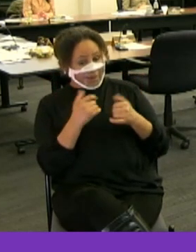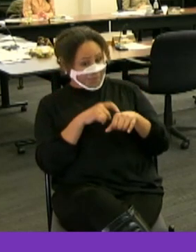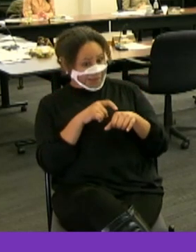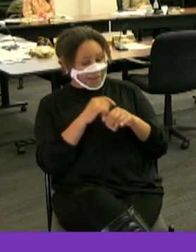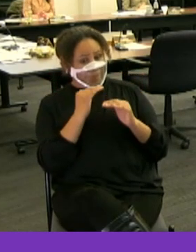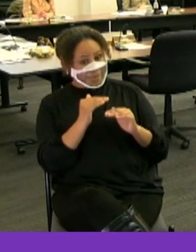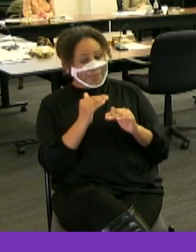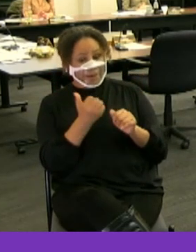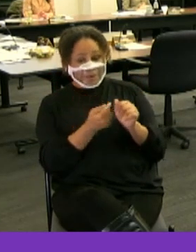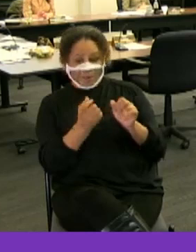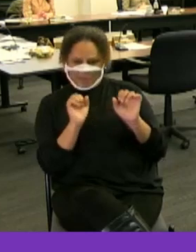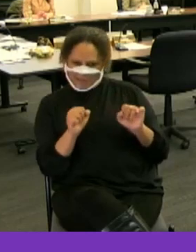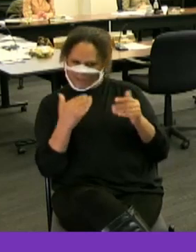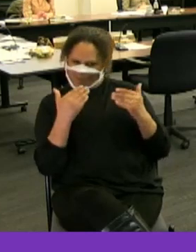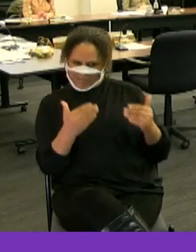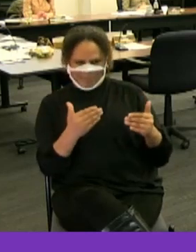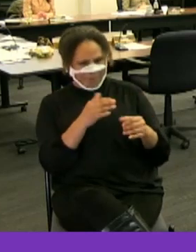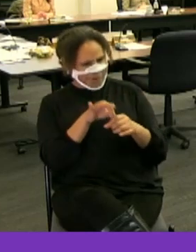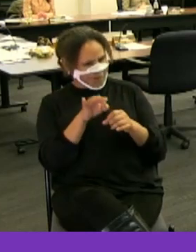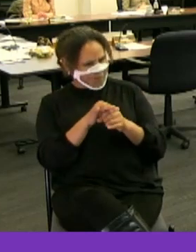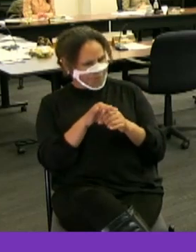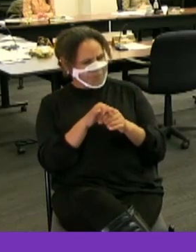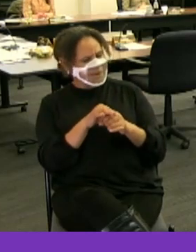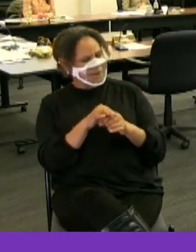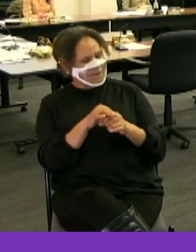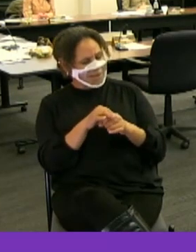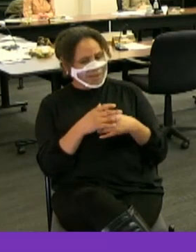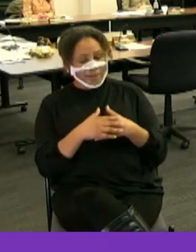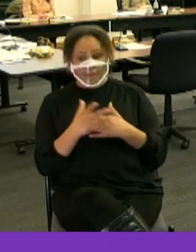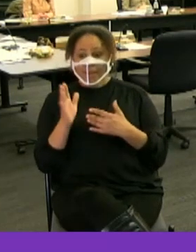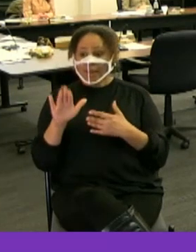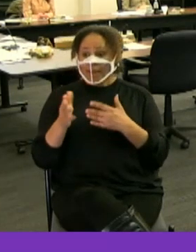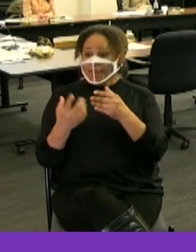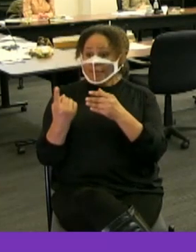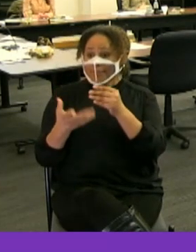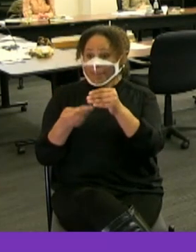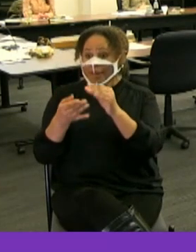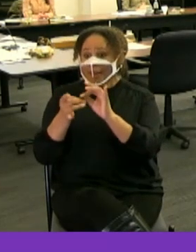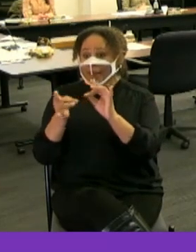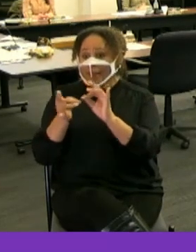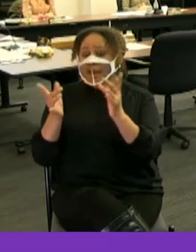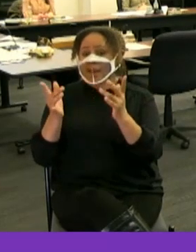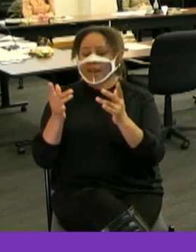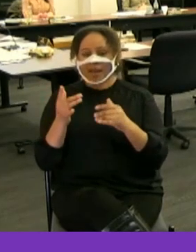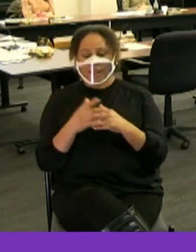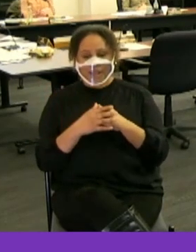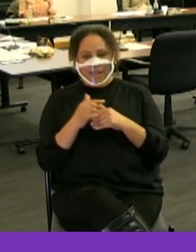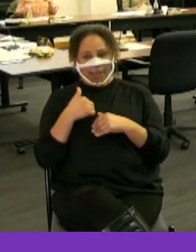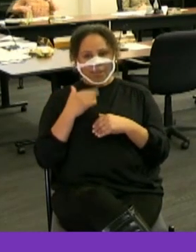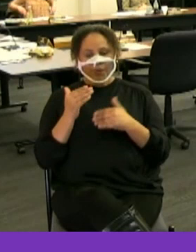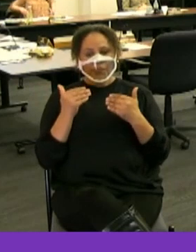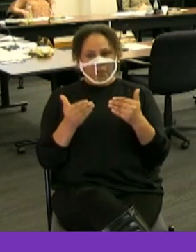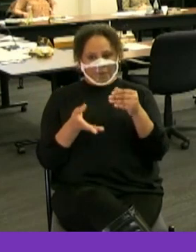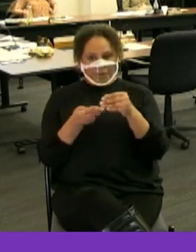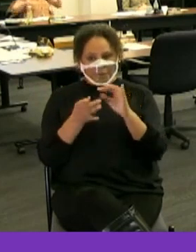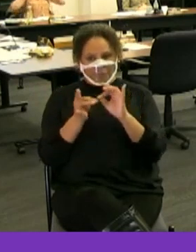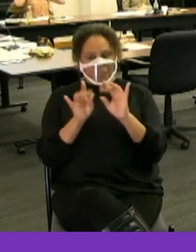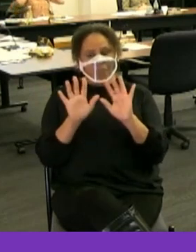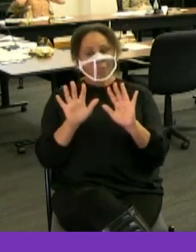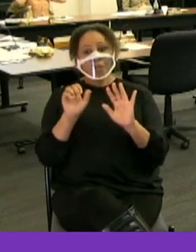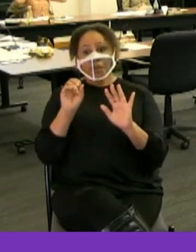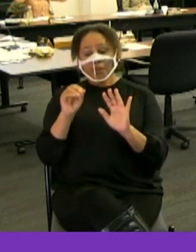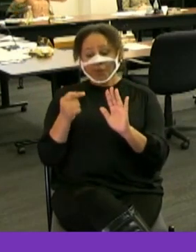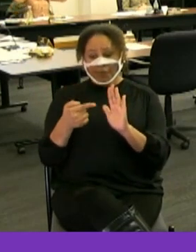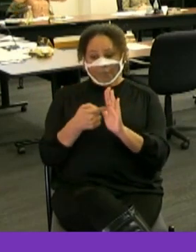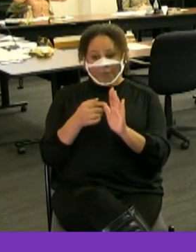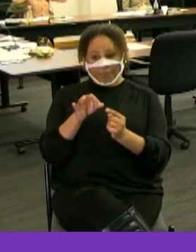for everyone, can we please vote and move on? Is something to add? Somebody else has something to say, Trustee Lee? I'll go ahead and add. So